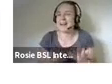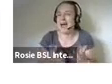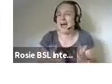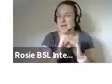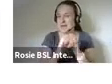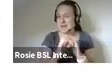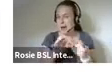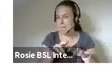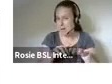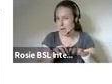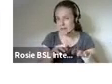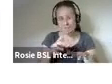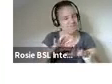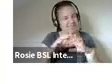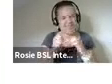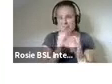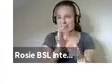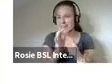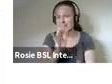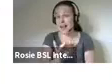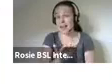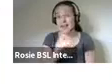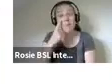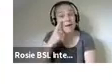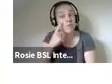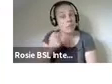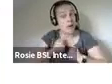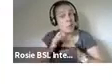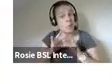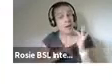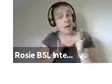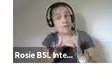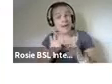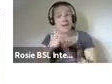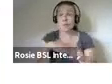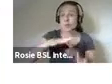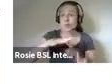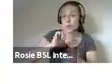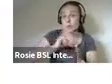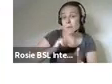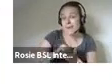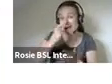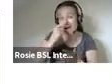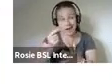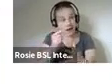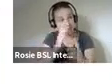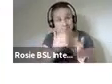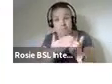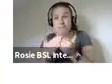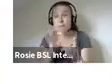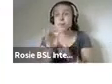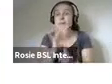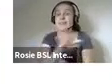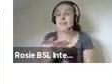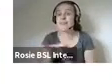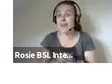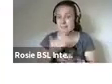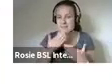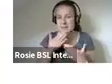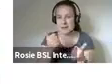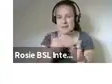about everything, but please keep your eye out on our website and our social media to find out more details as well. Thank you.